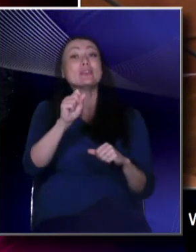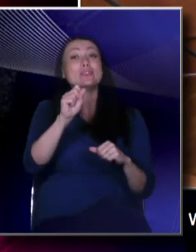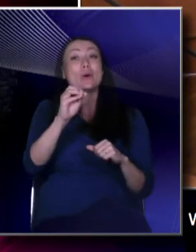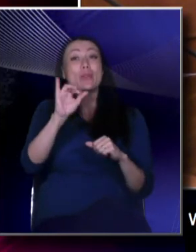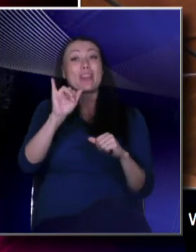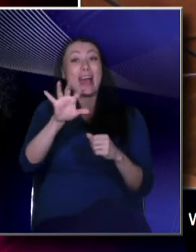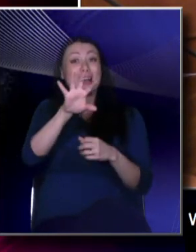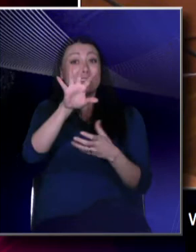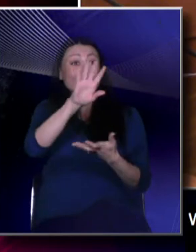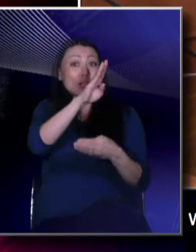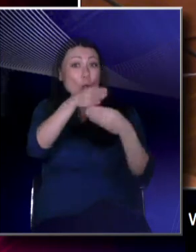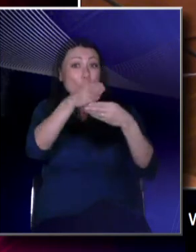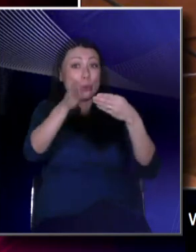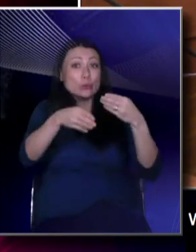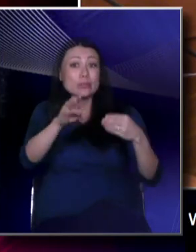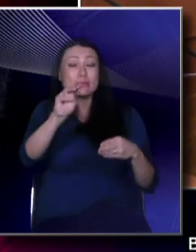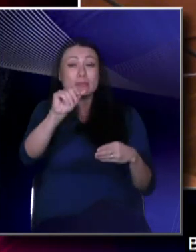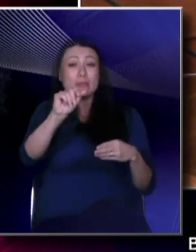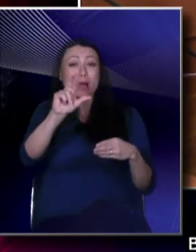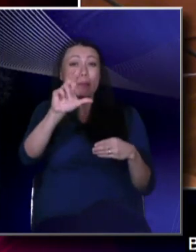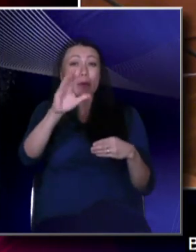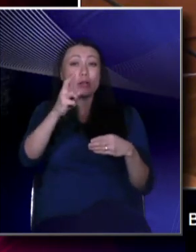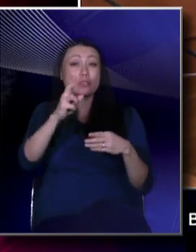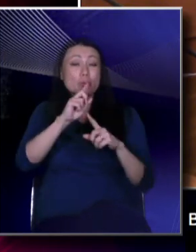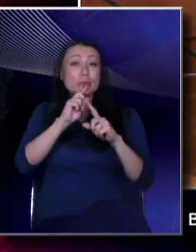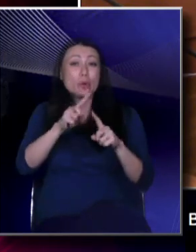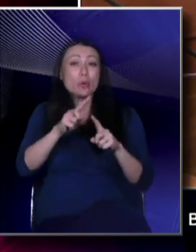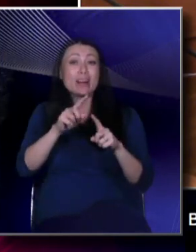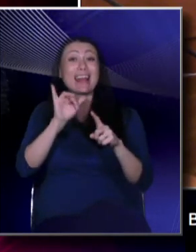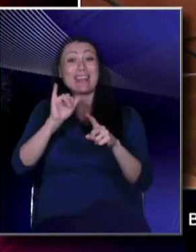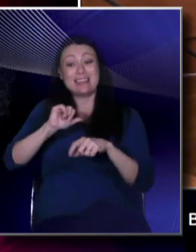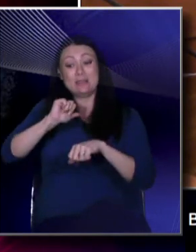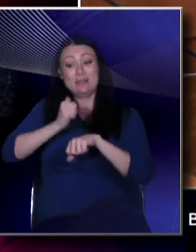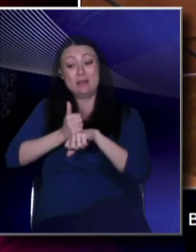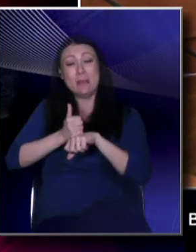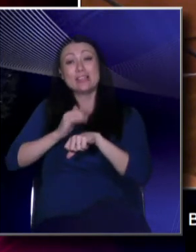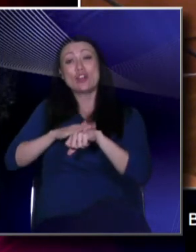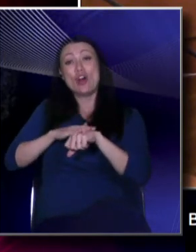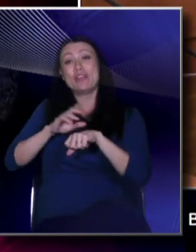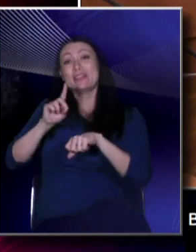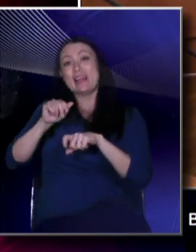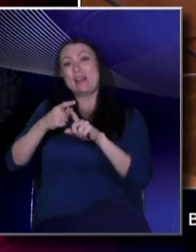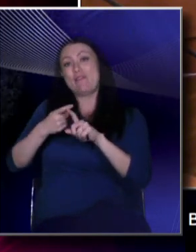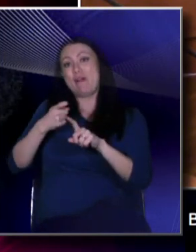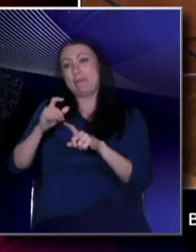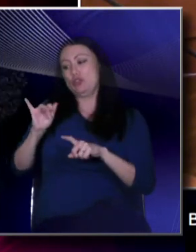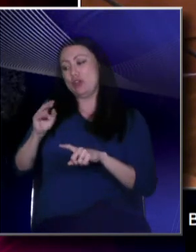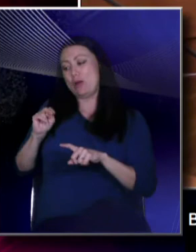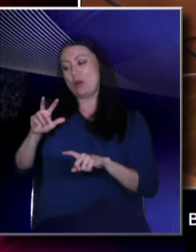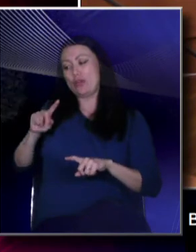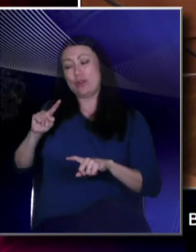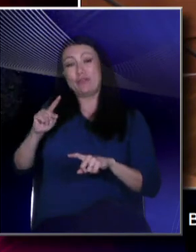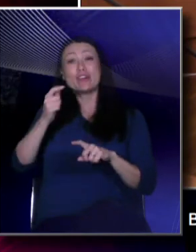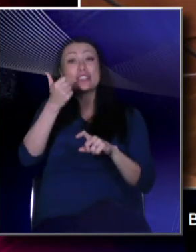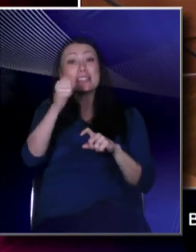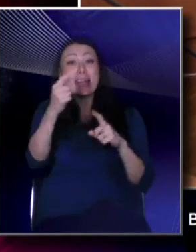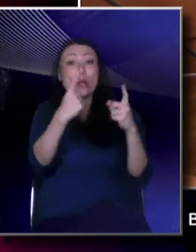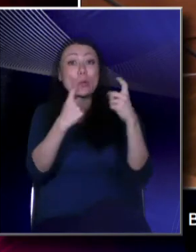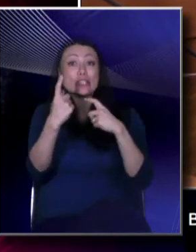report based on the data as of January 31st. And I'll open it up for any questions at this